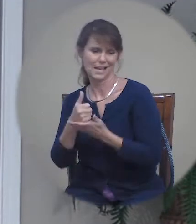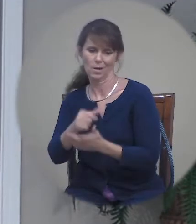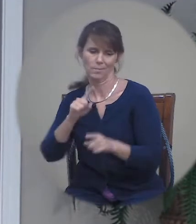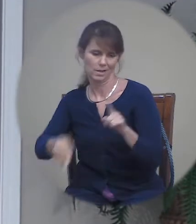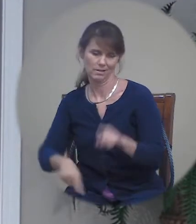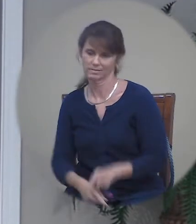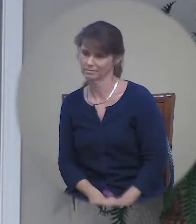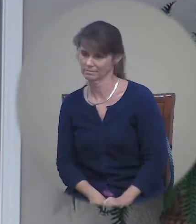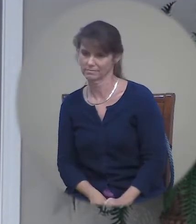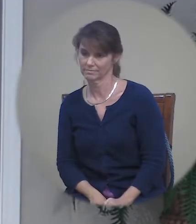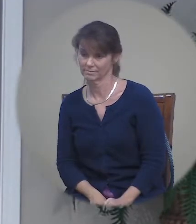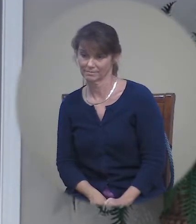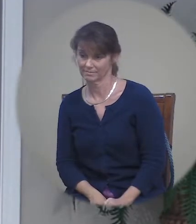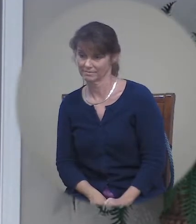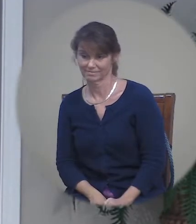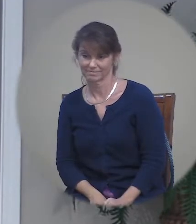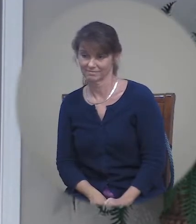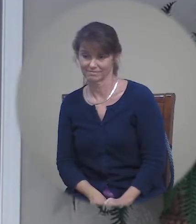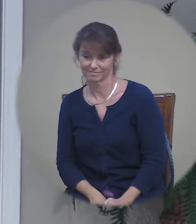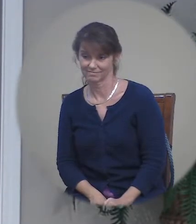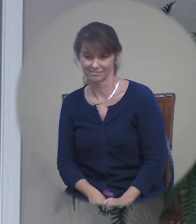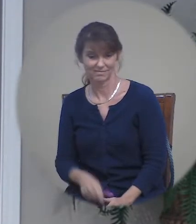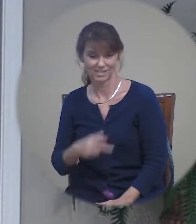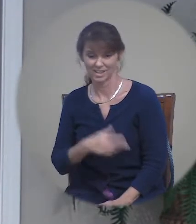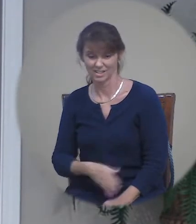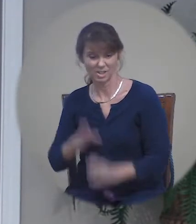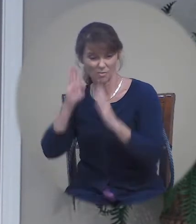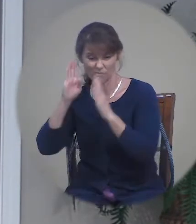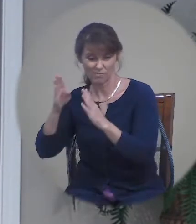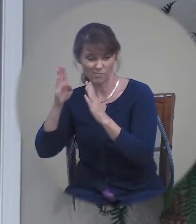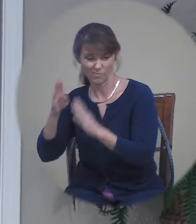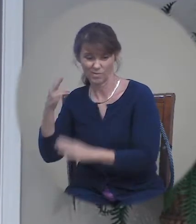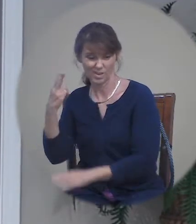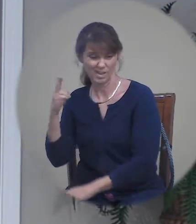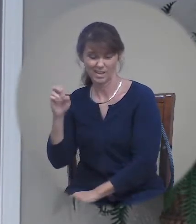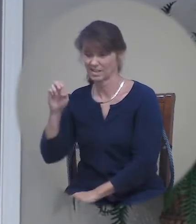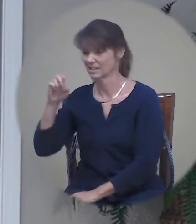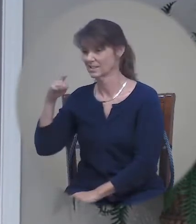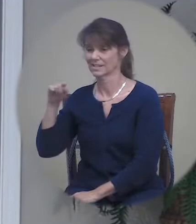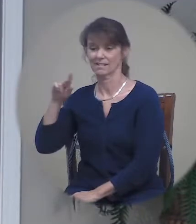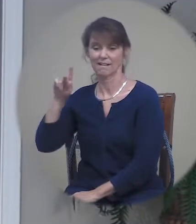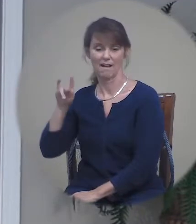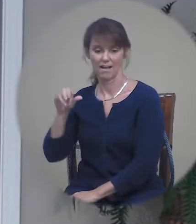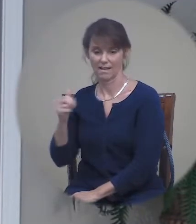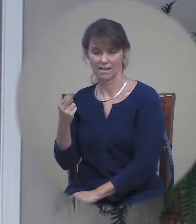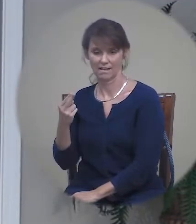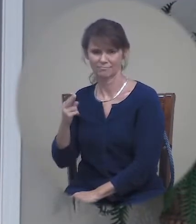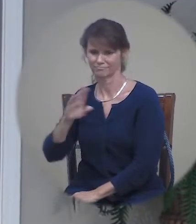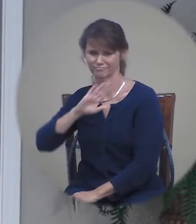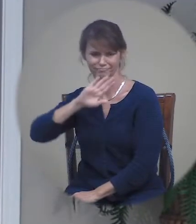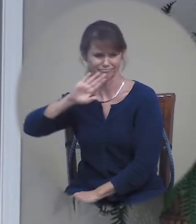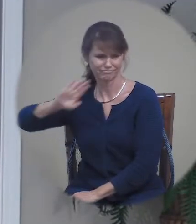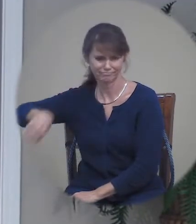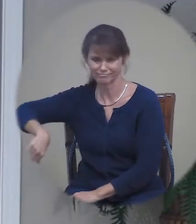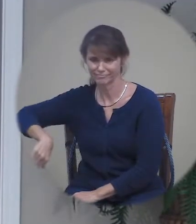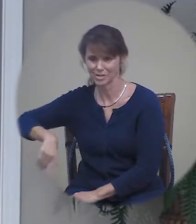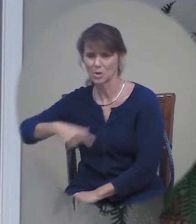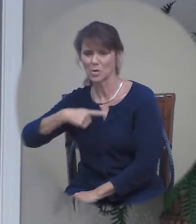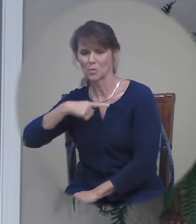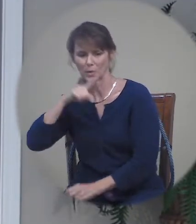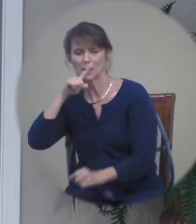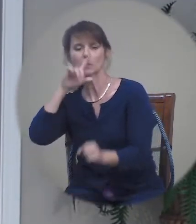31, don't listen to Hezekiah. And he continues on because he seems like we're going to promise you